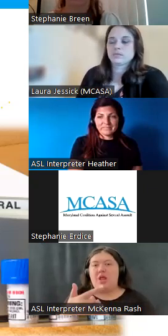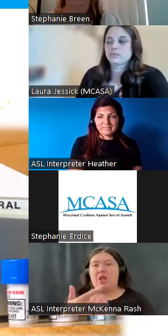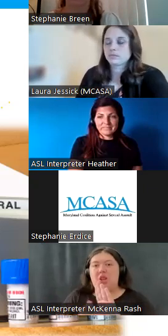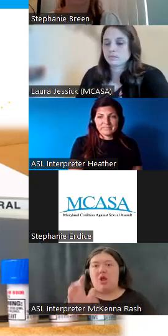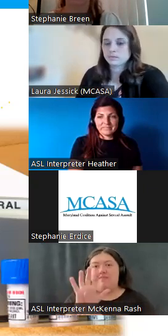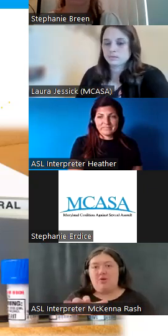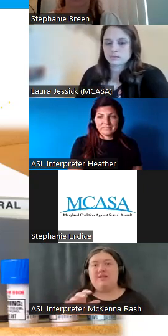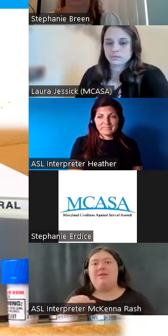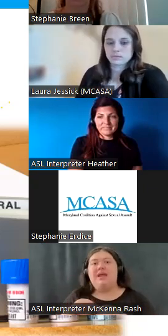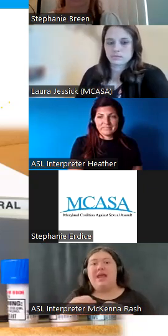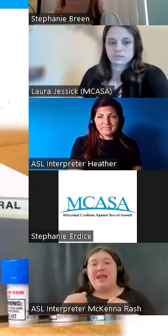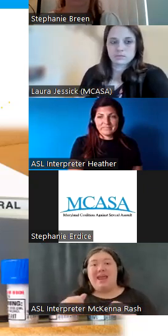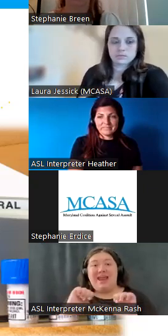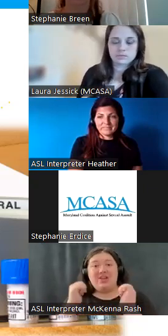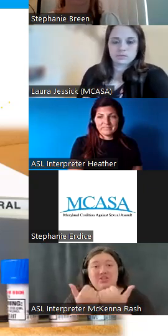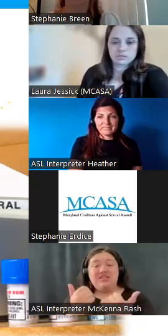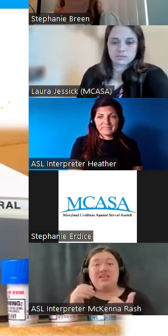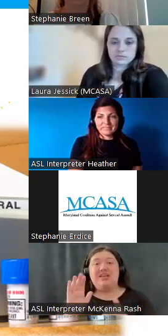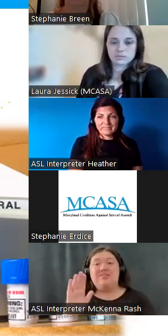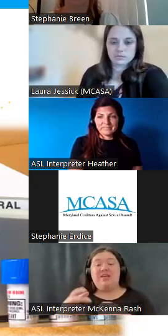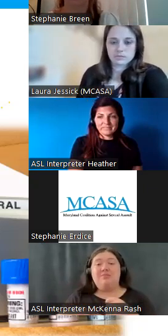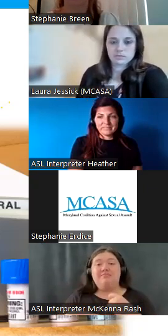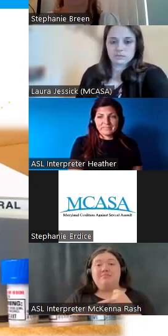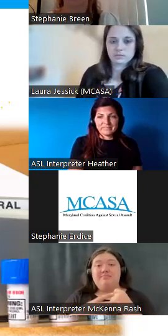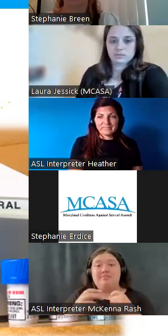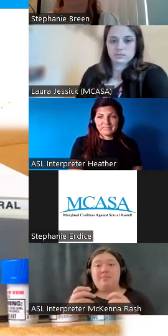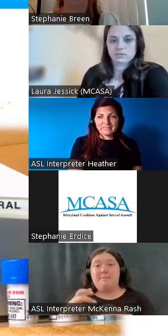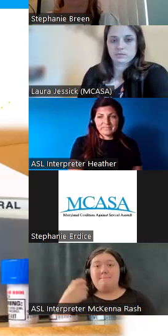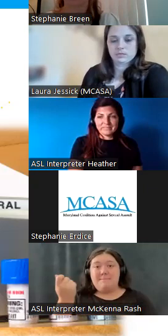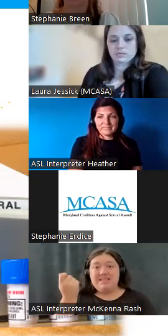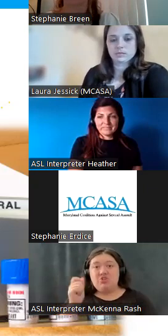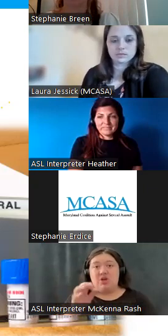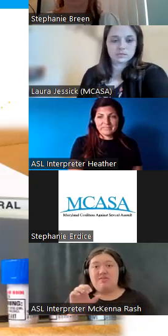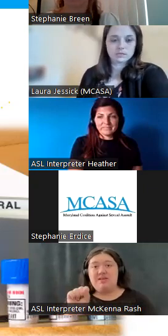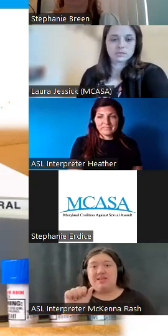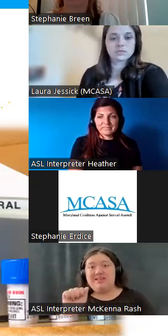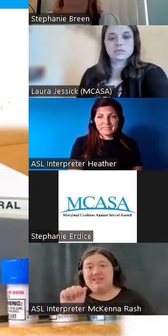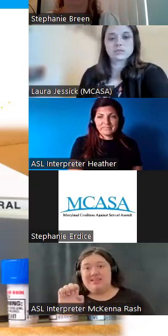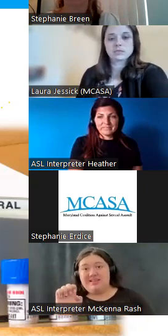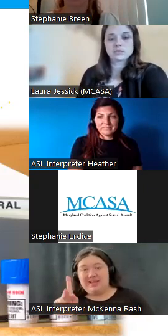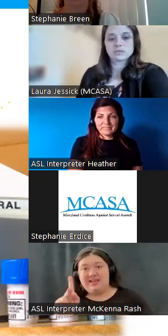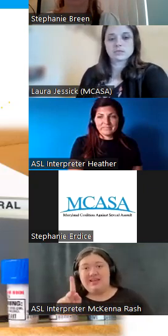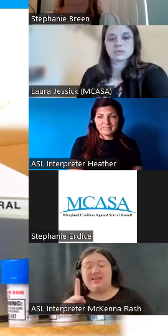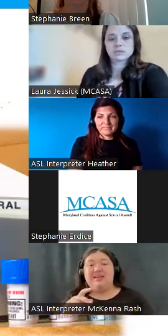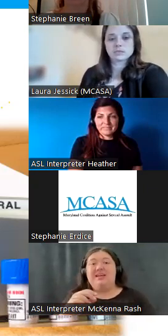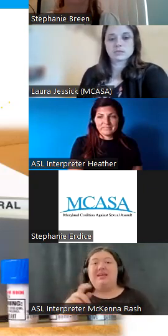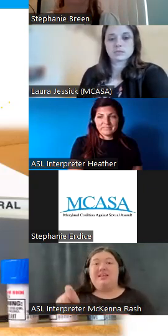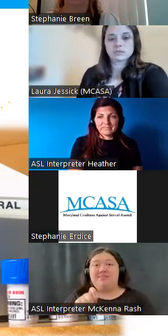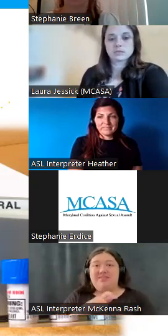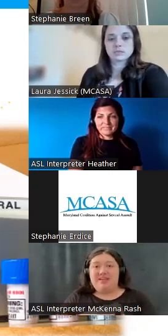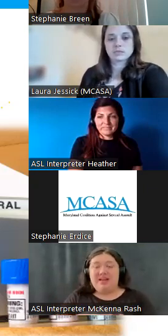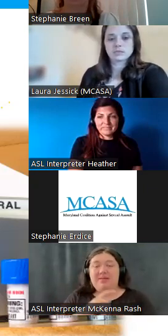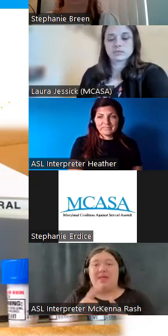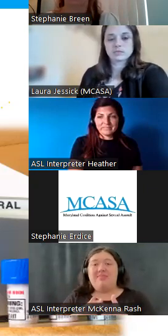agency of their possession of a SAEK within 30 days of collecting the evidence. And then law enforcement is required, once